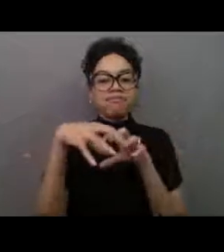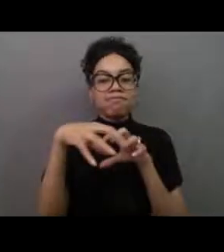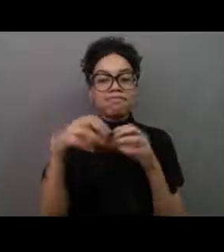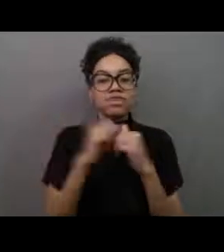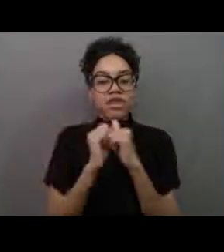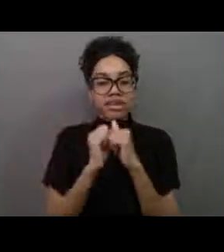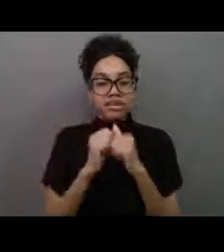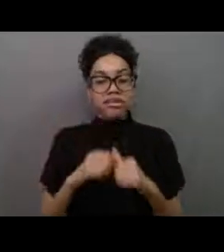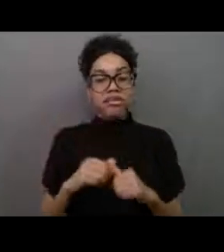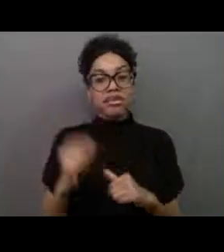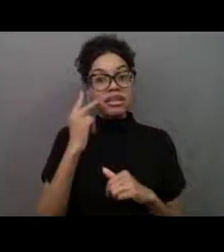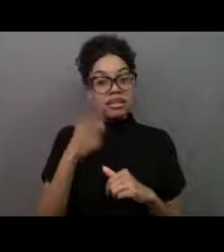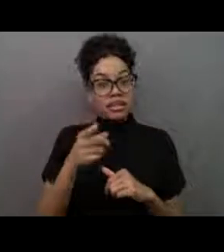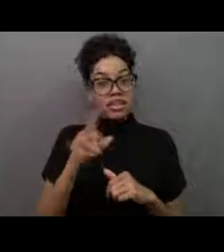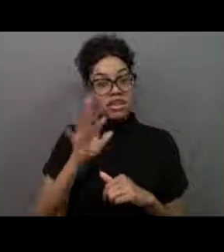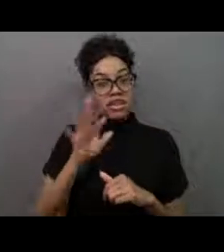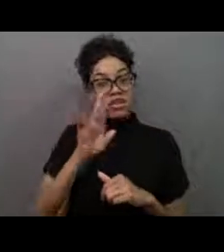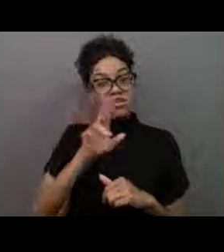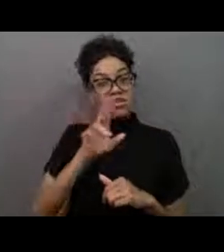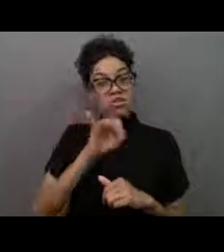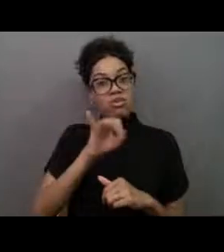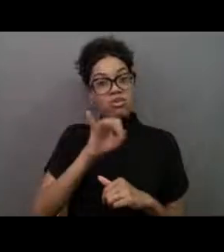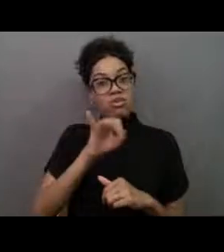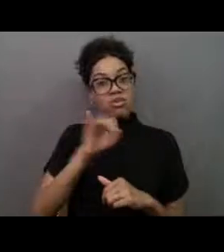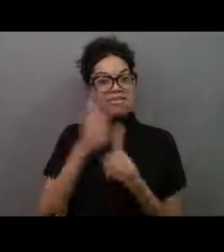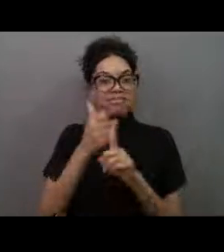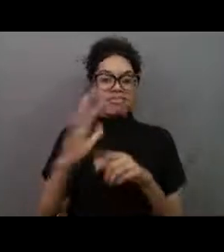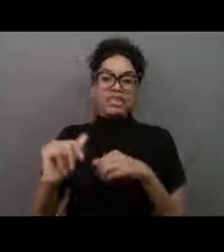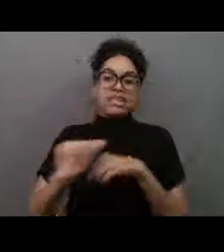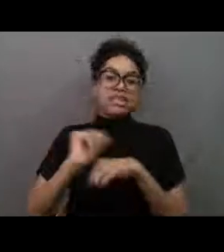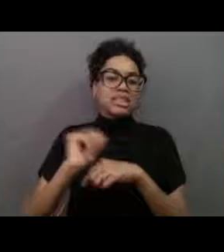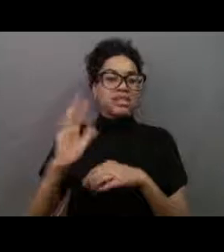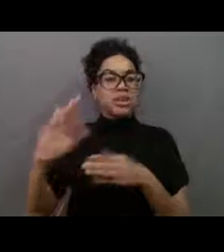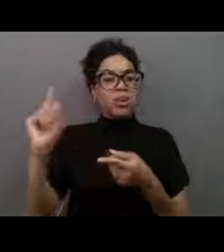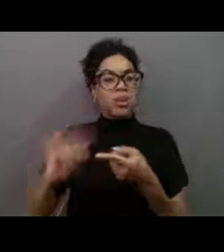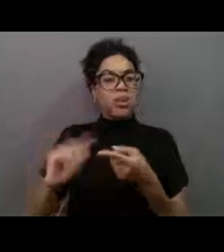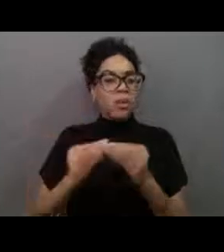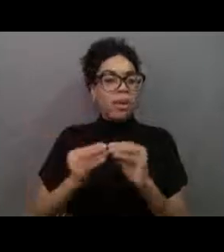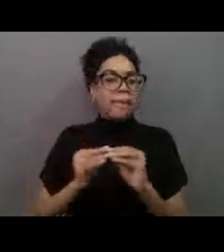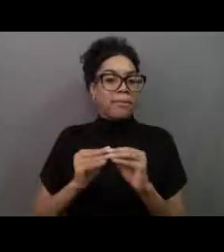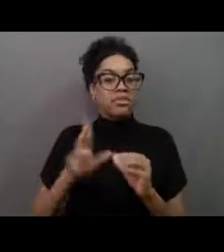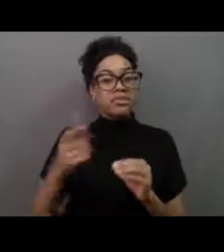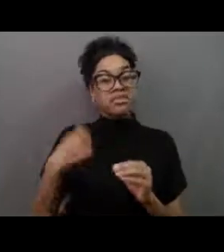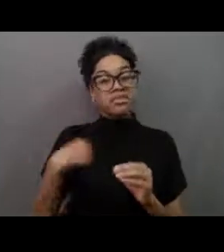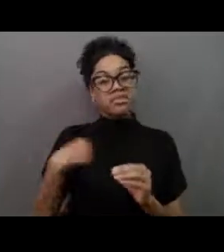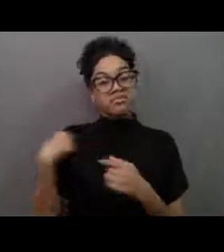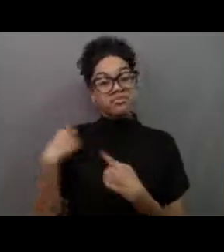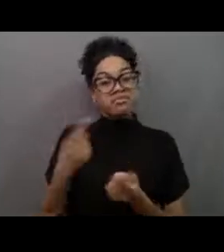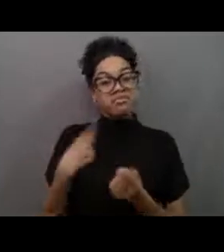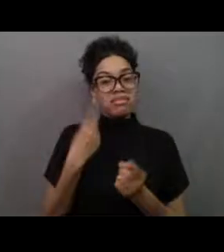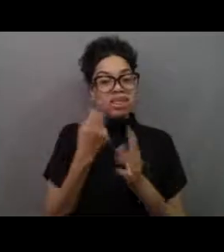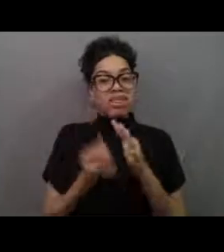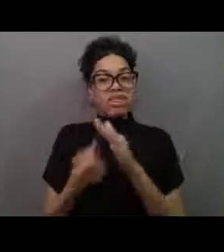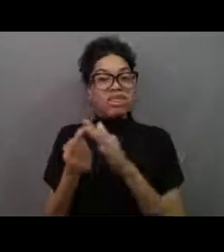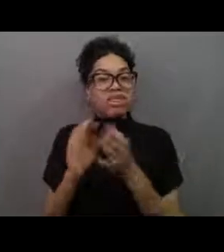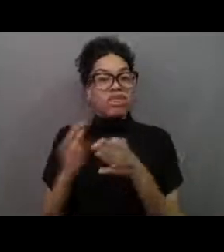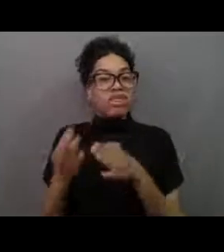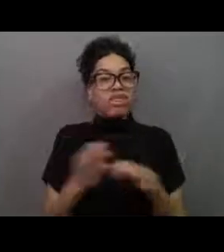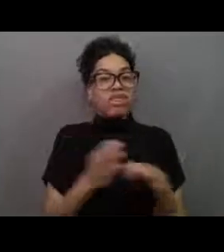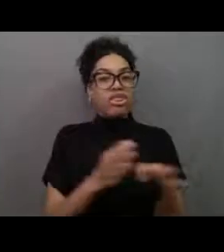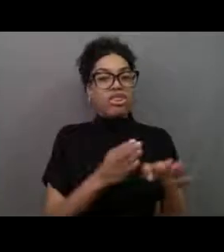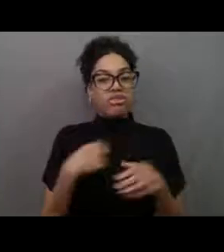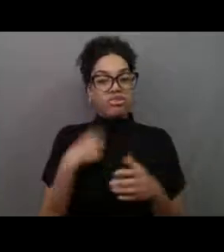the reefs, and they are considered a threatened species. And most coral reefs where they occur, they've been disappearing. But the Flower Garden Banks, this is most of the